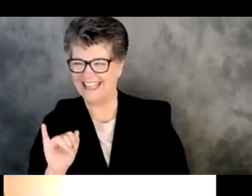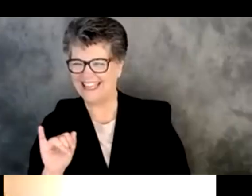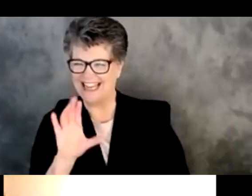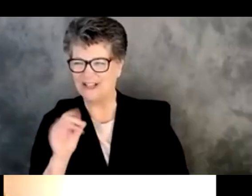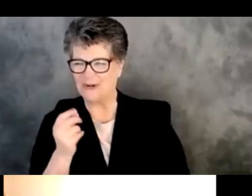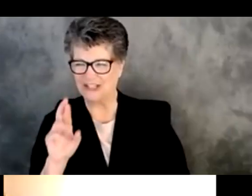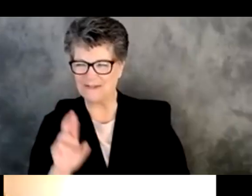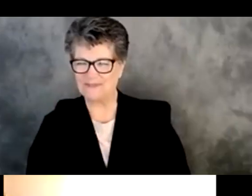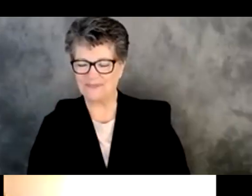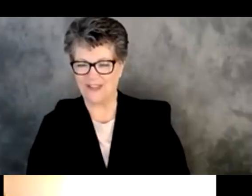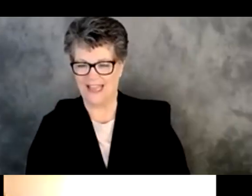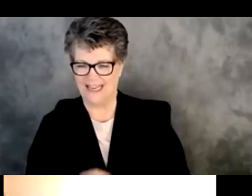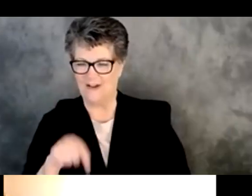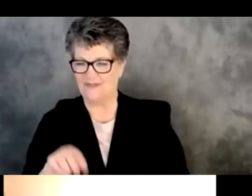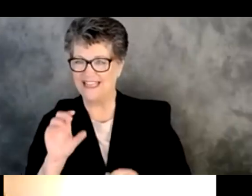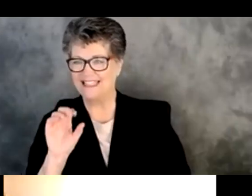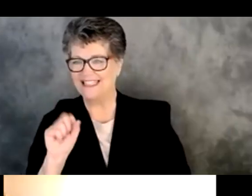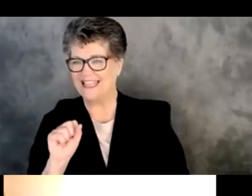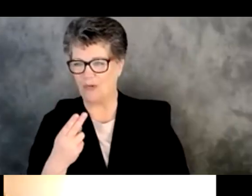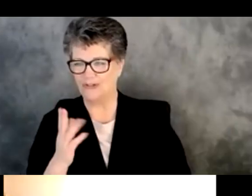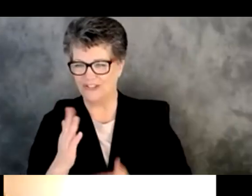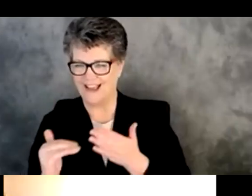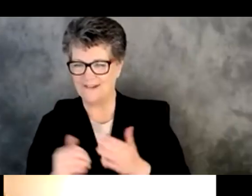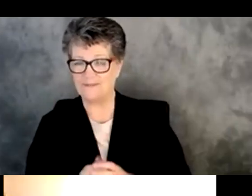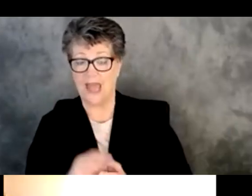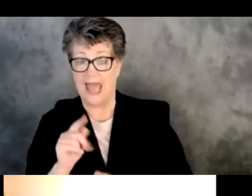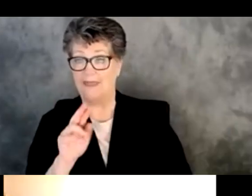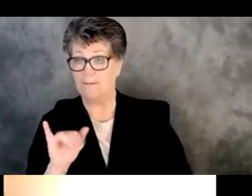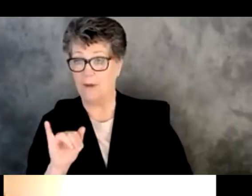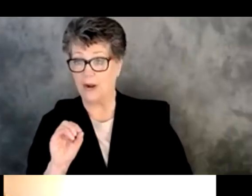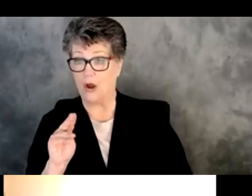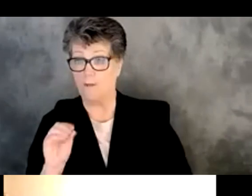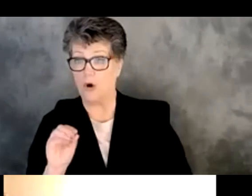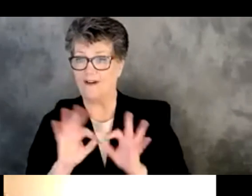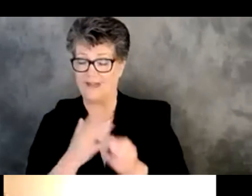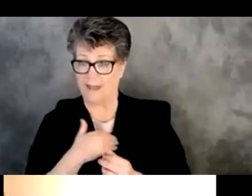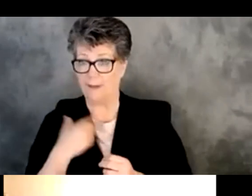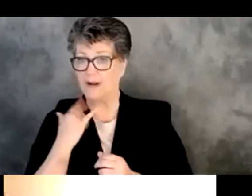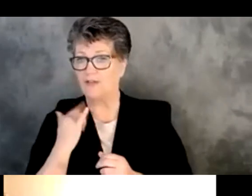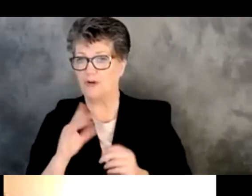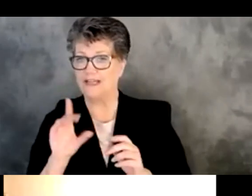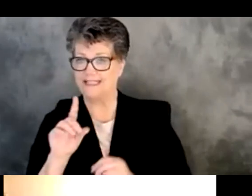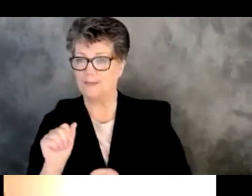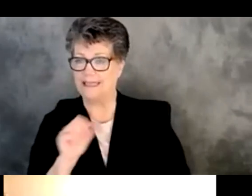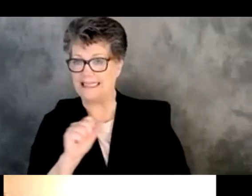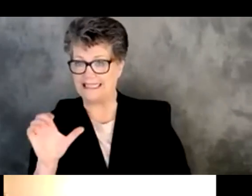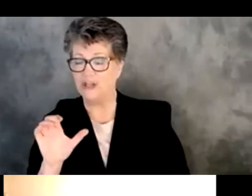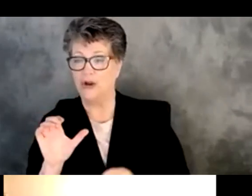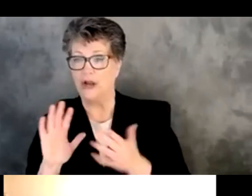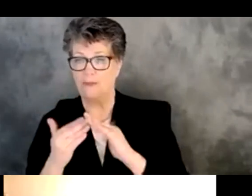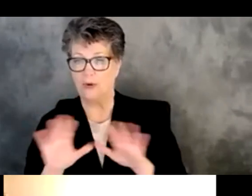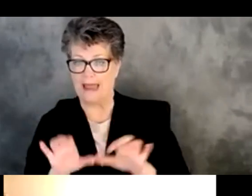co-chair of the stakeholder side, and Marty Emoto, family member, California Disability Senior Community Action